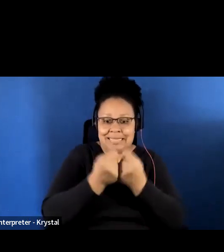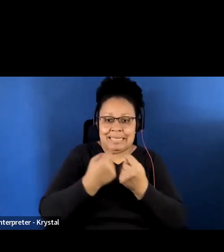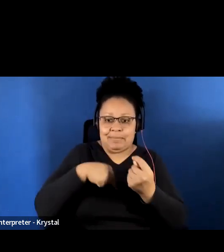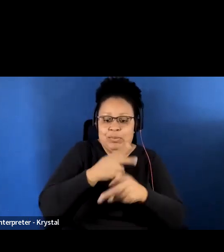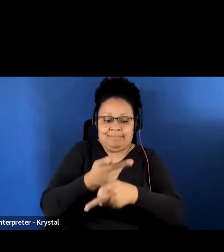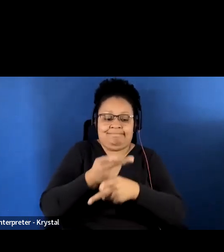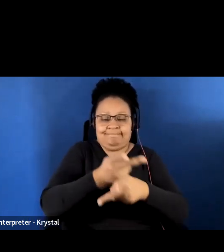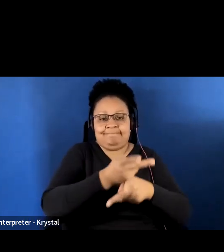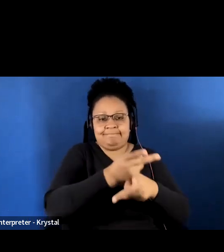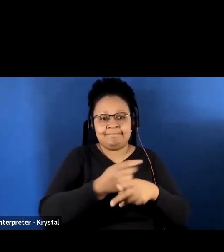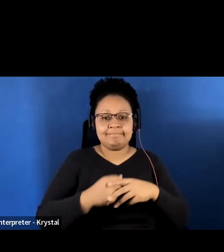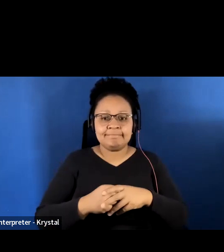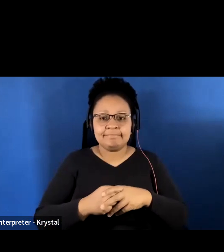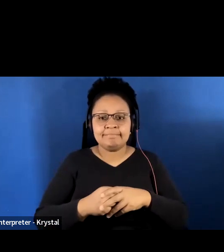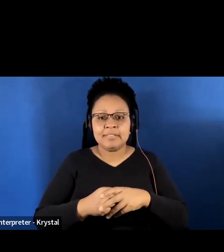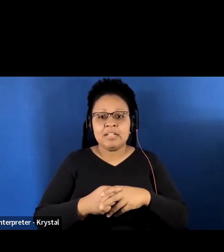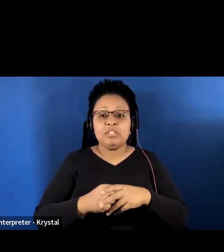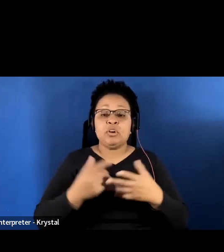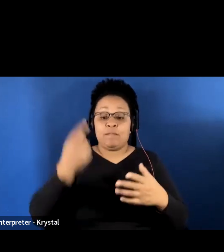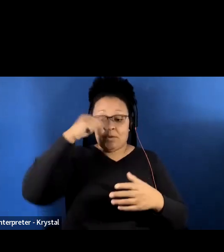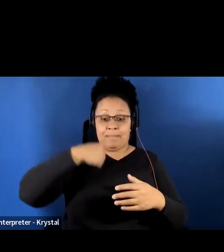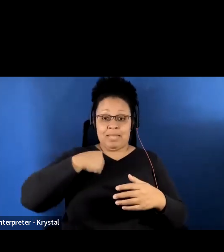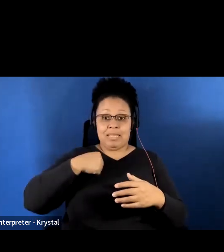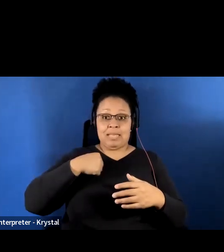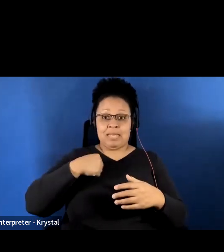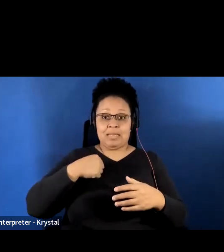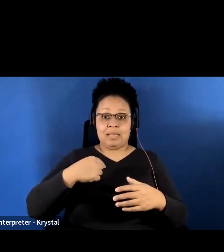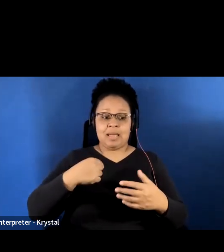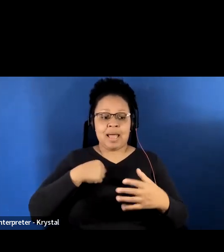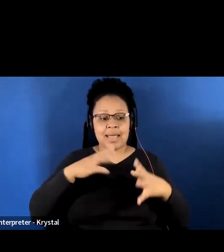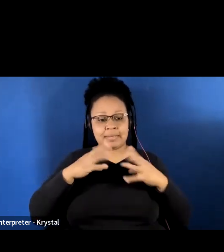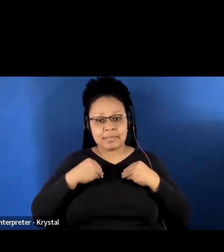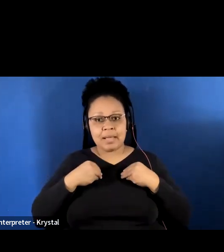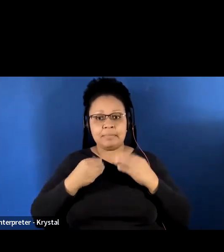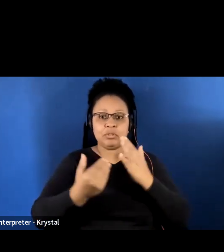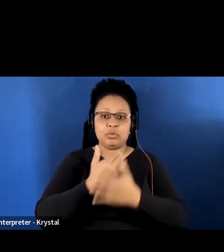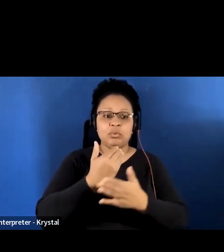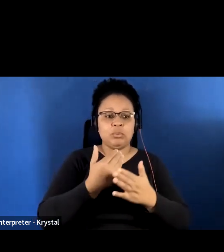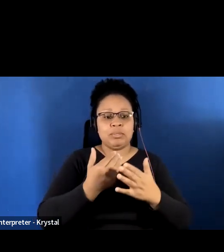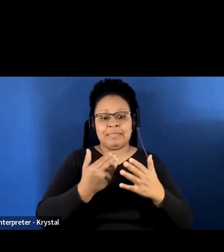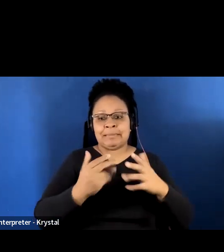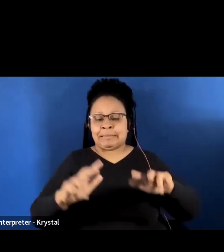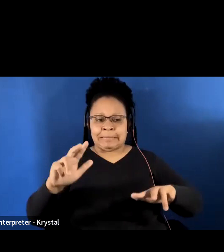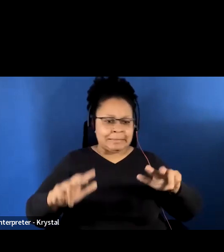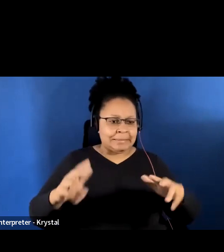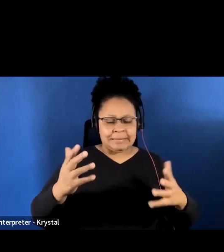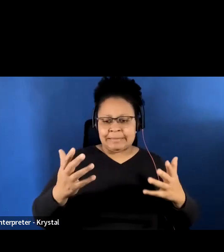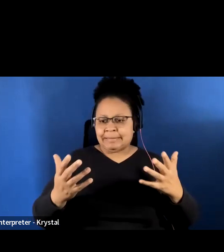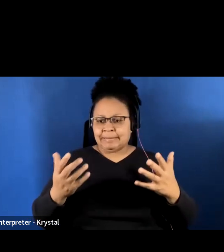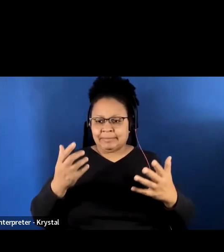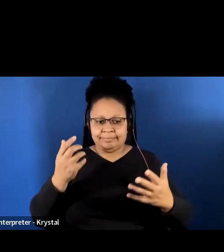me, has certainly created an acceptance of nuance and uncertainty and a lot